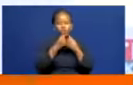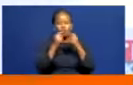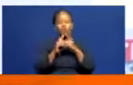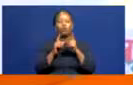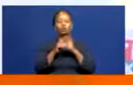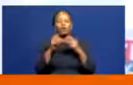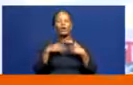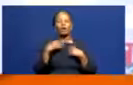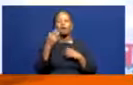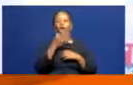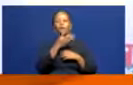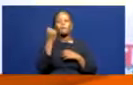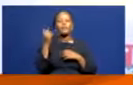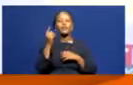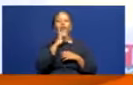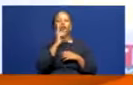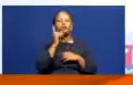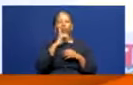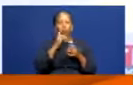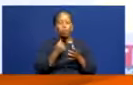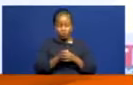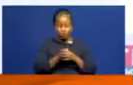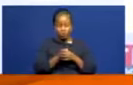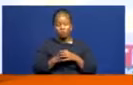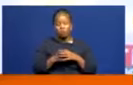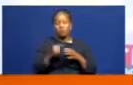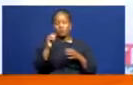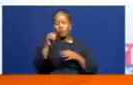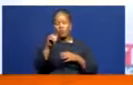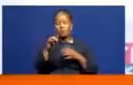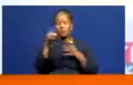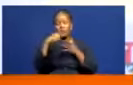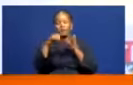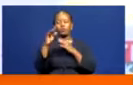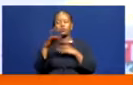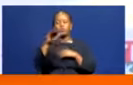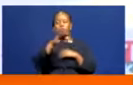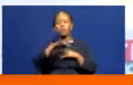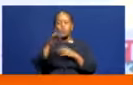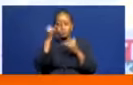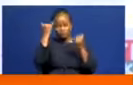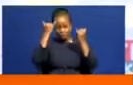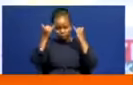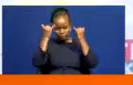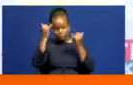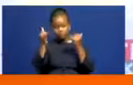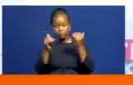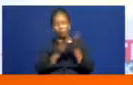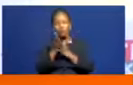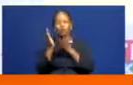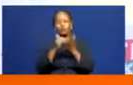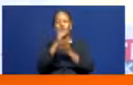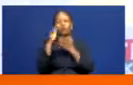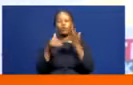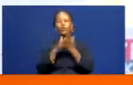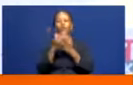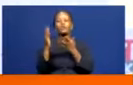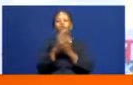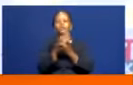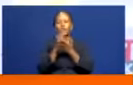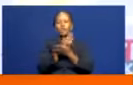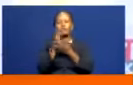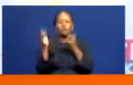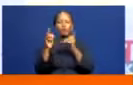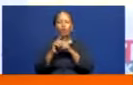tomorrow. Take your rightful place in innovation in all sectors and spheres